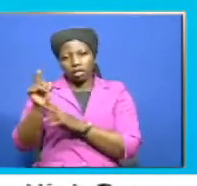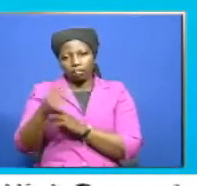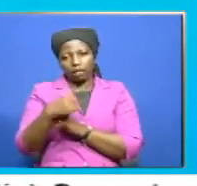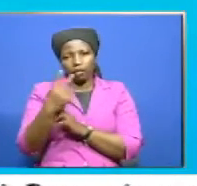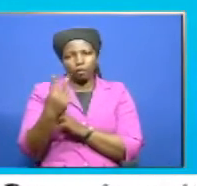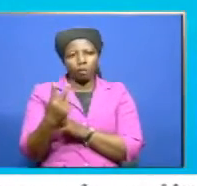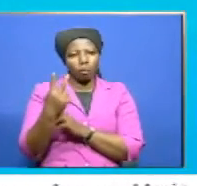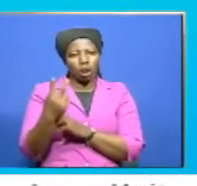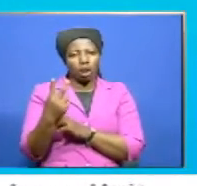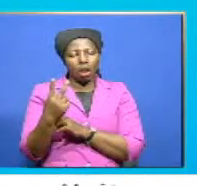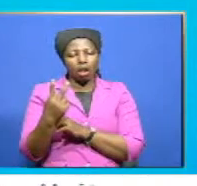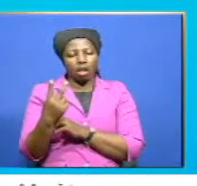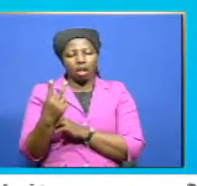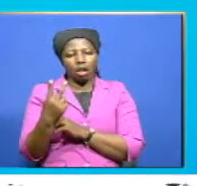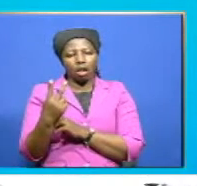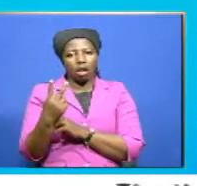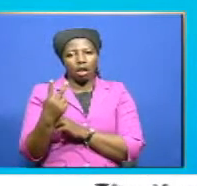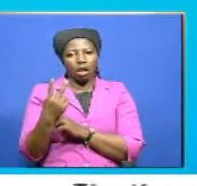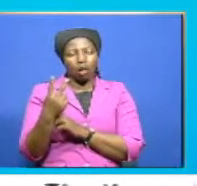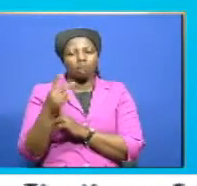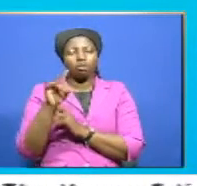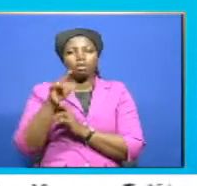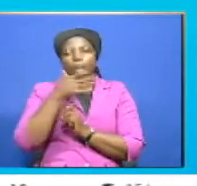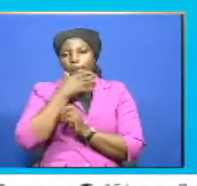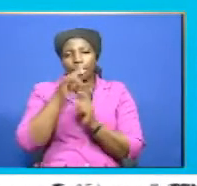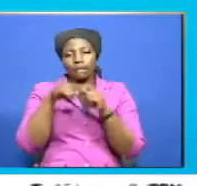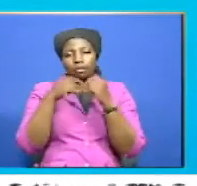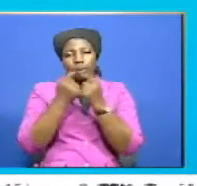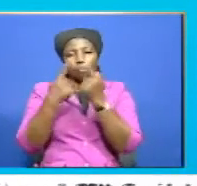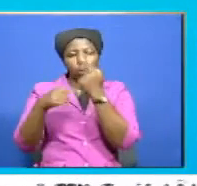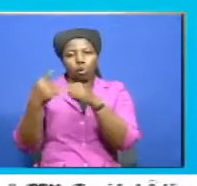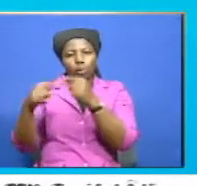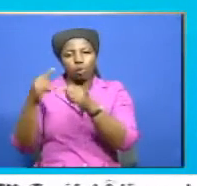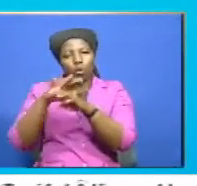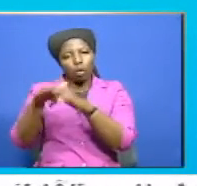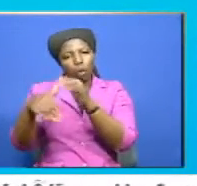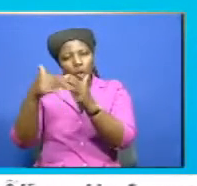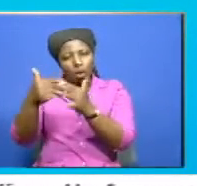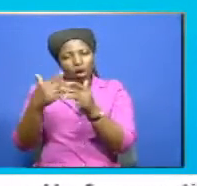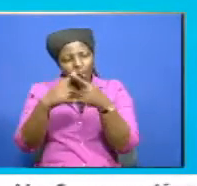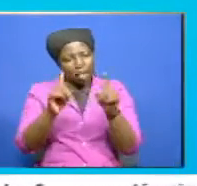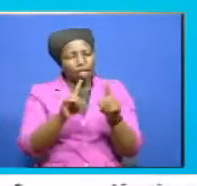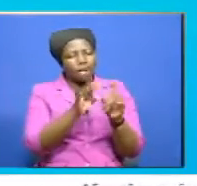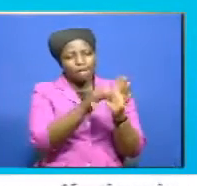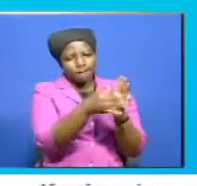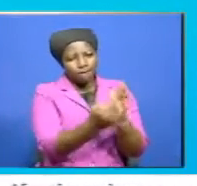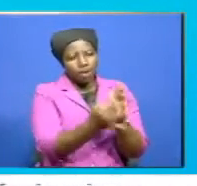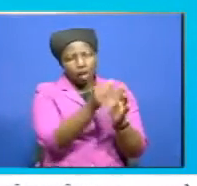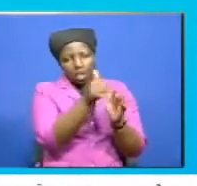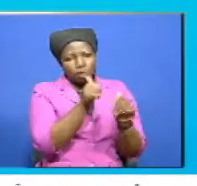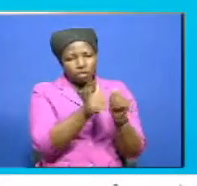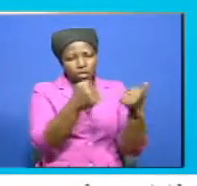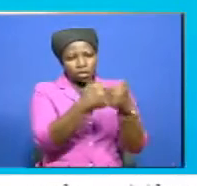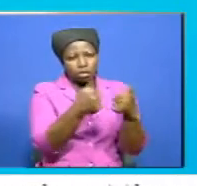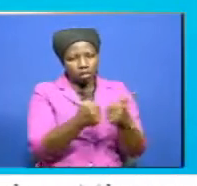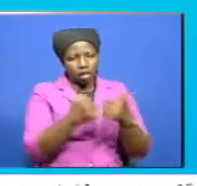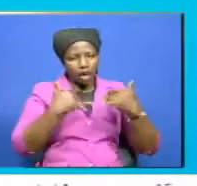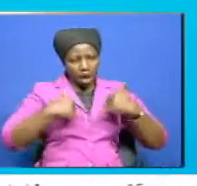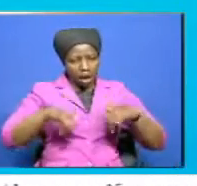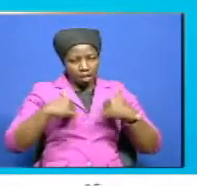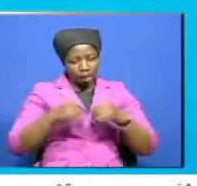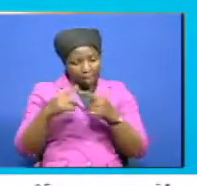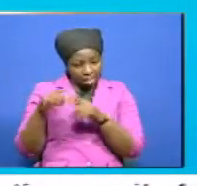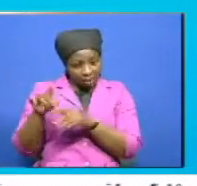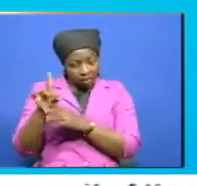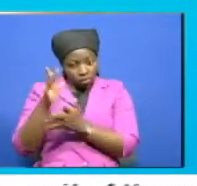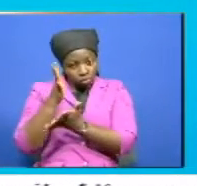men's team, they won all the matches with the exception of those that they played against Argentina. Incidentally, they were the last